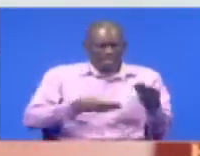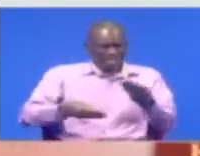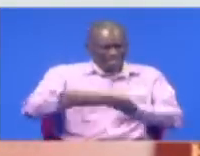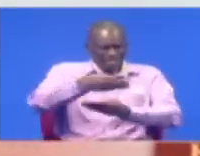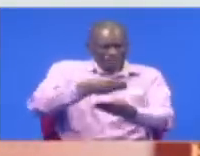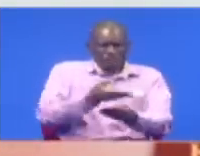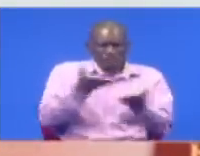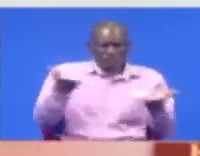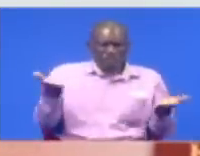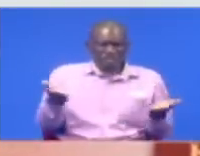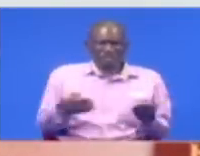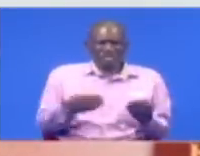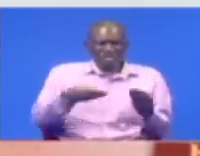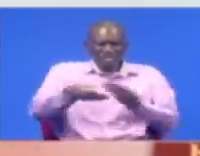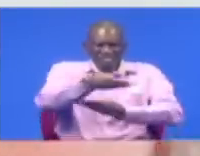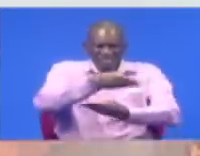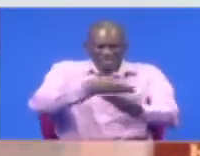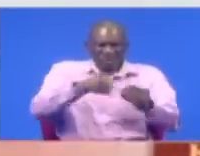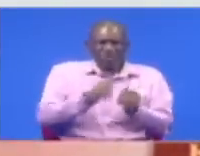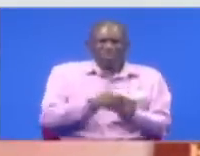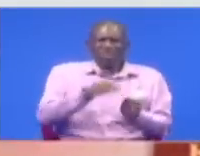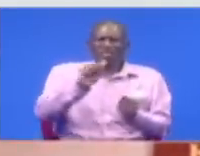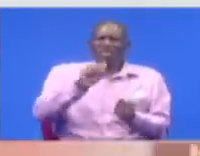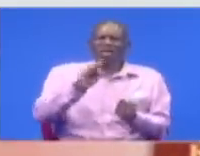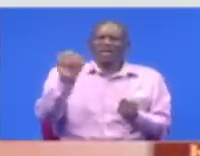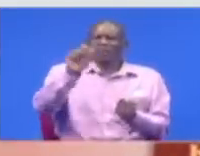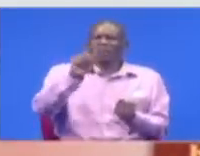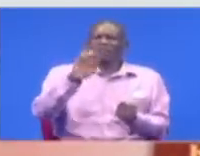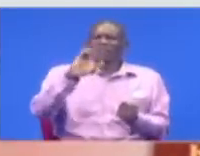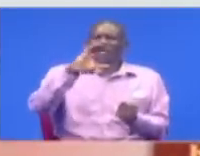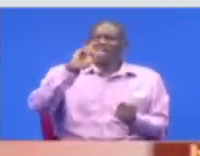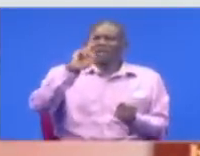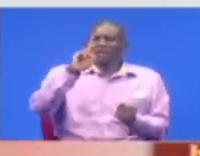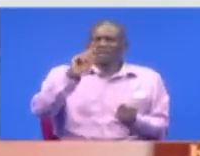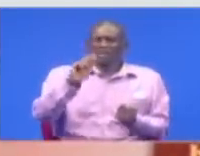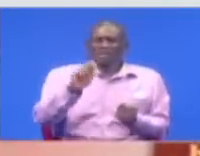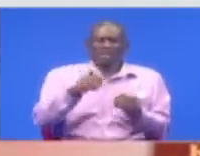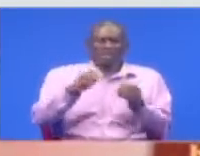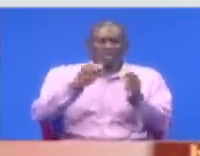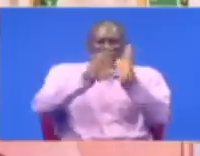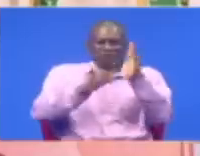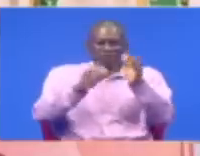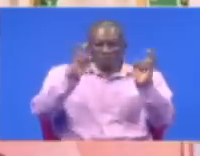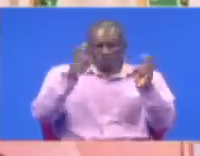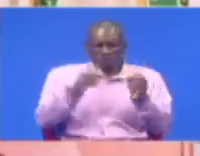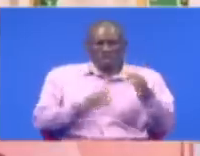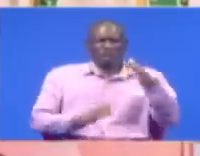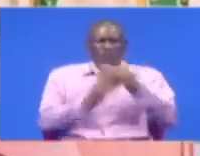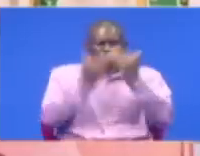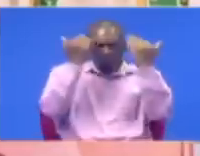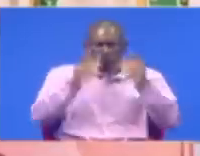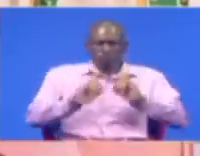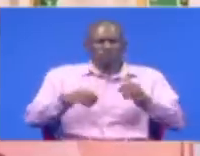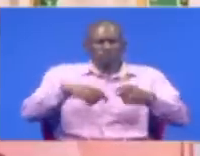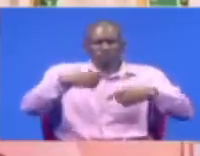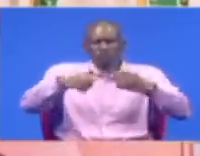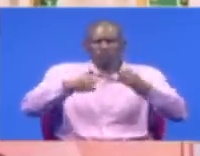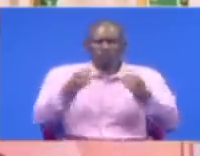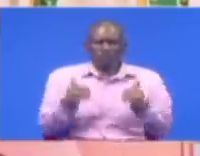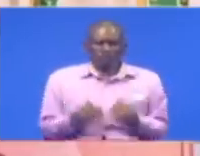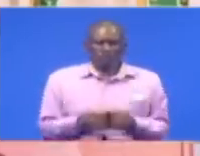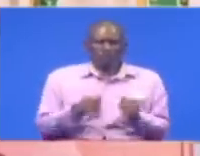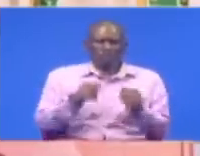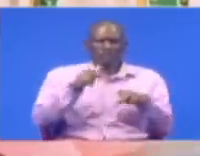with abstract legal issues, our apex court will not grow. And in your